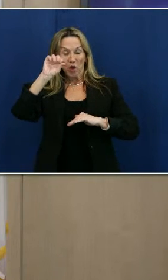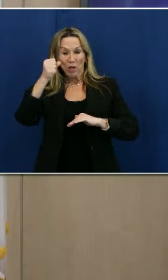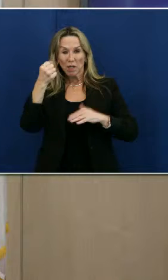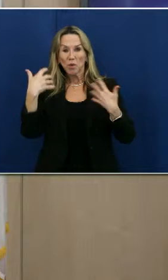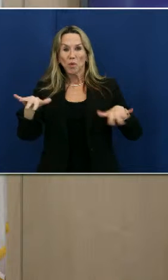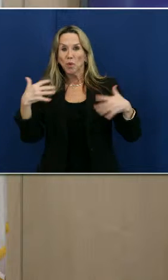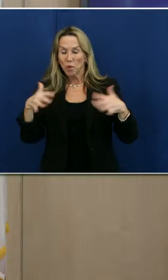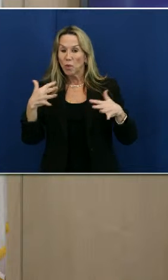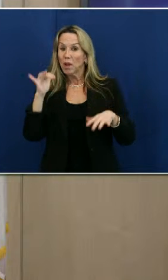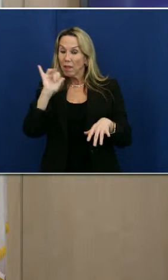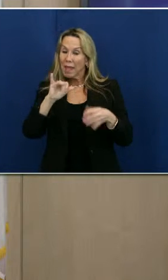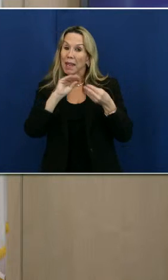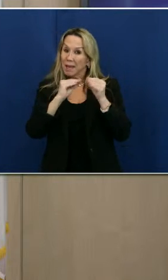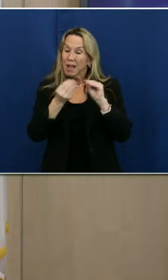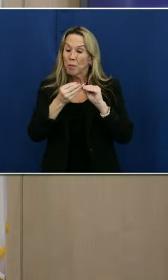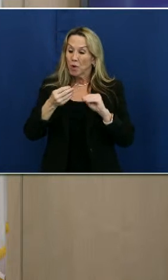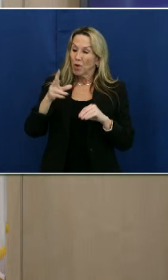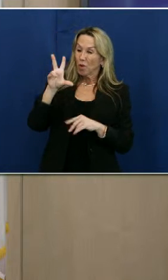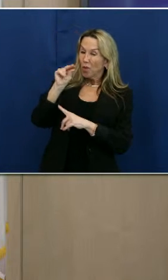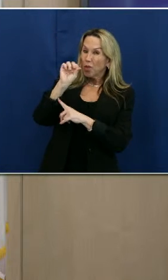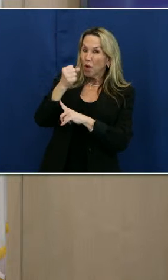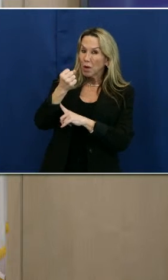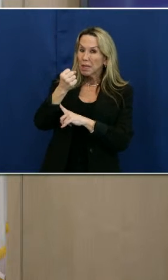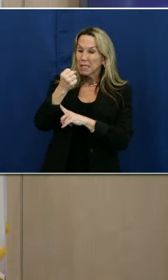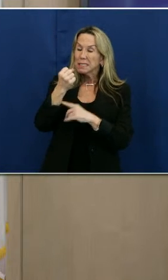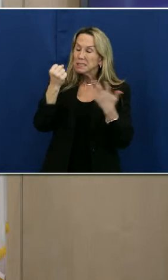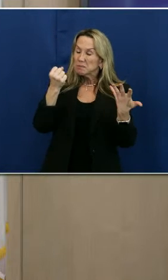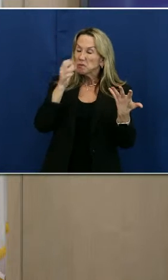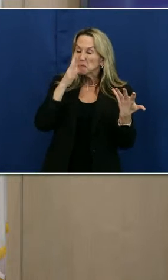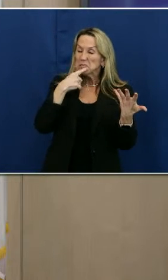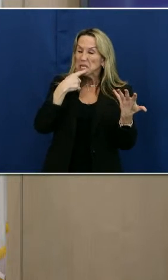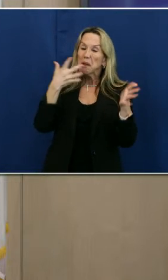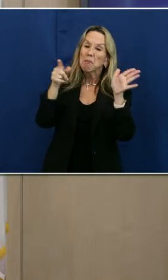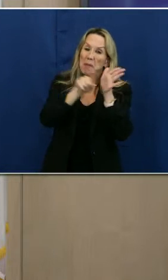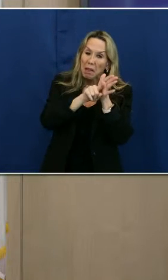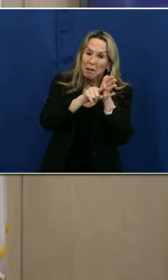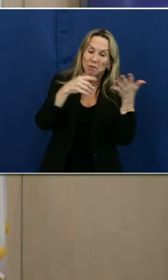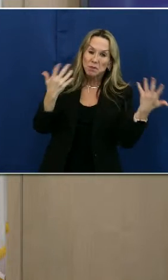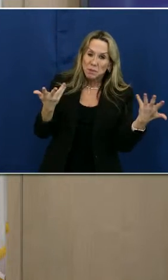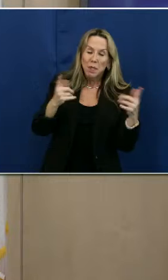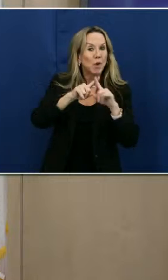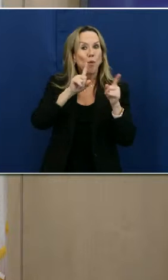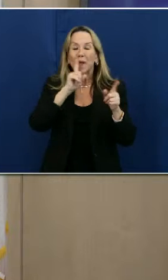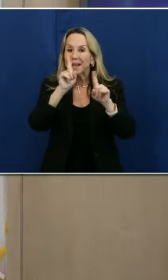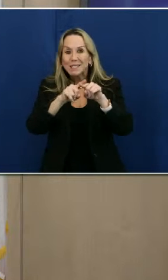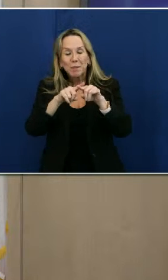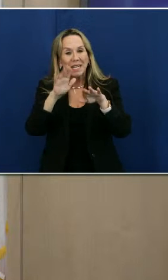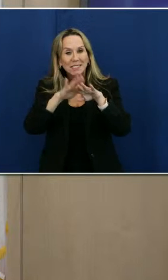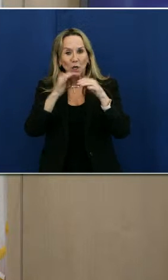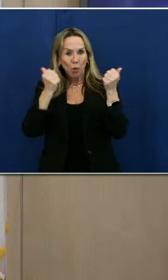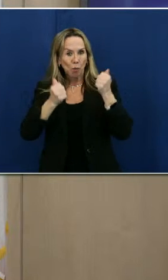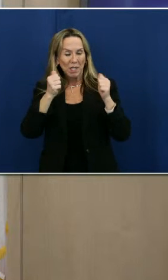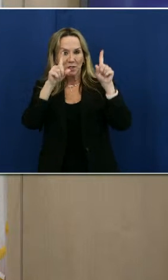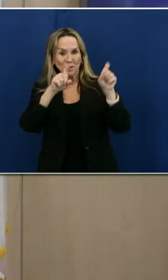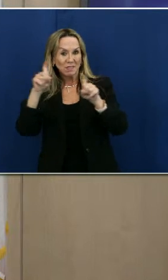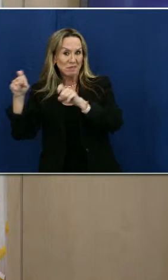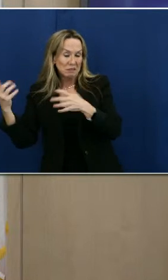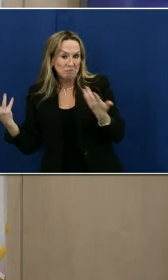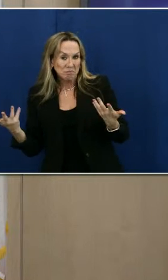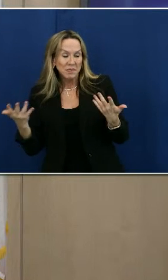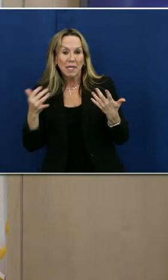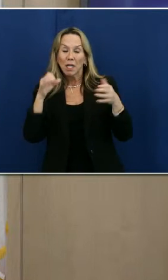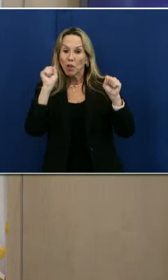a number that indicates a negative test. But depending on the platform, there might be some area